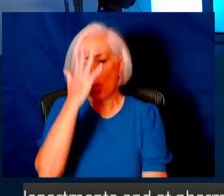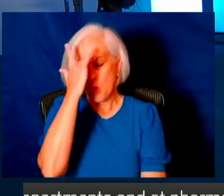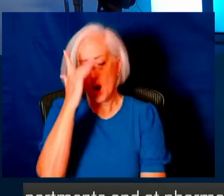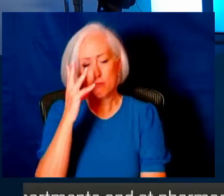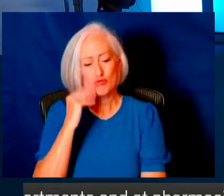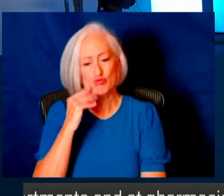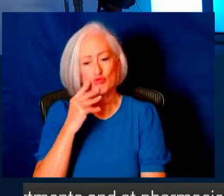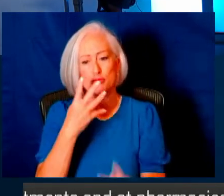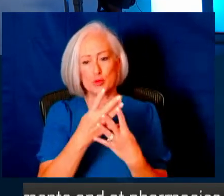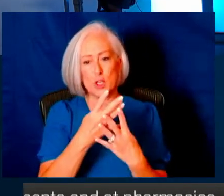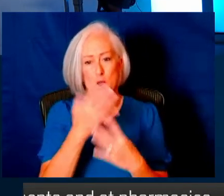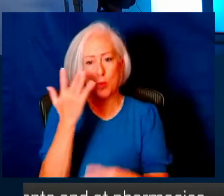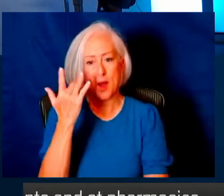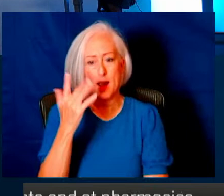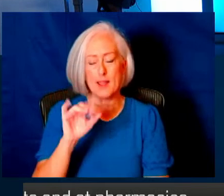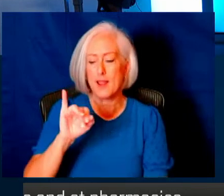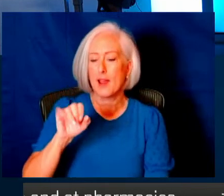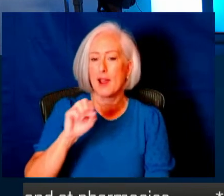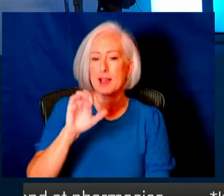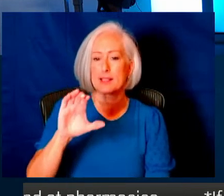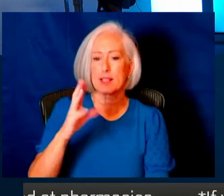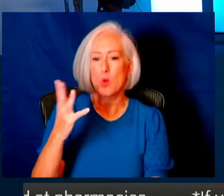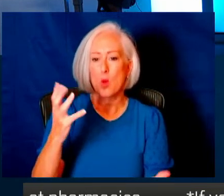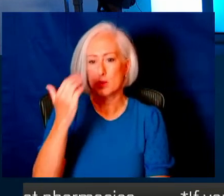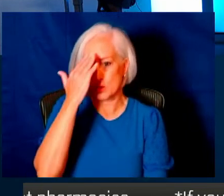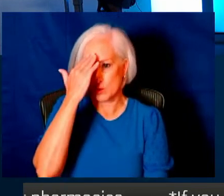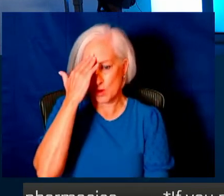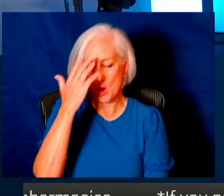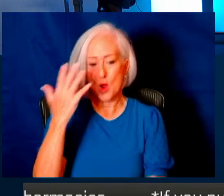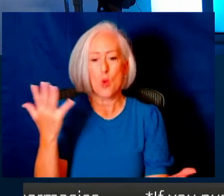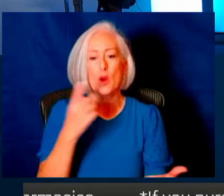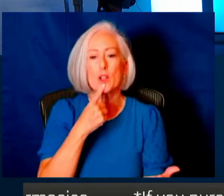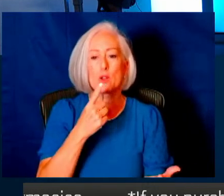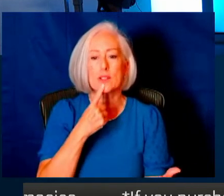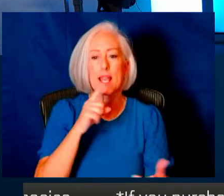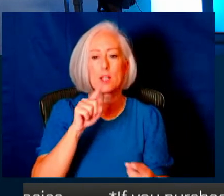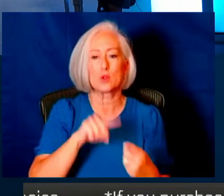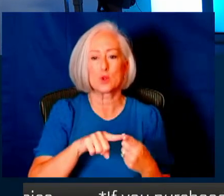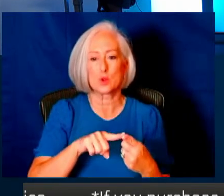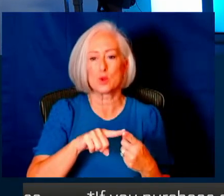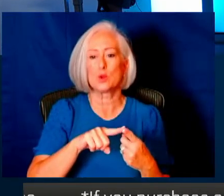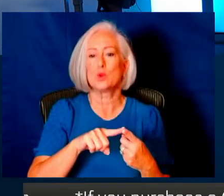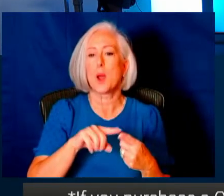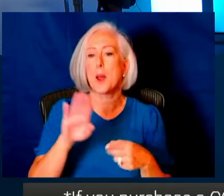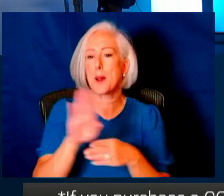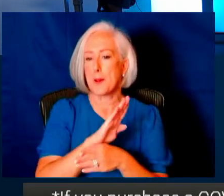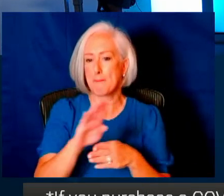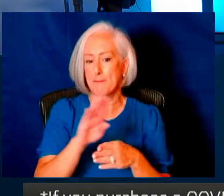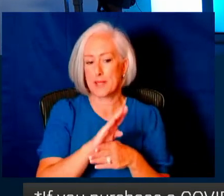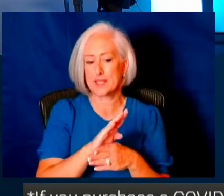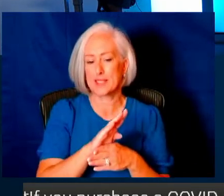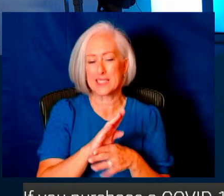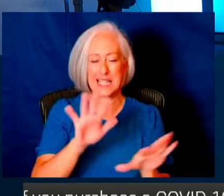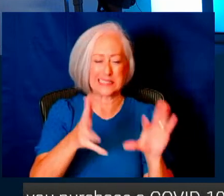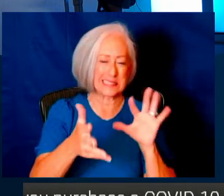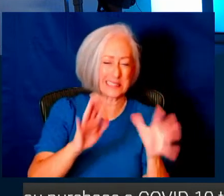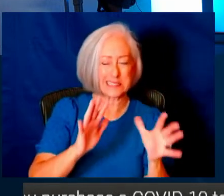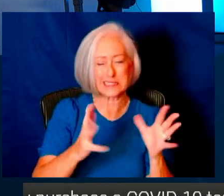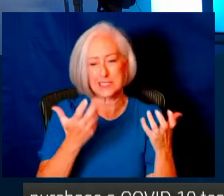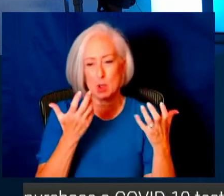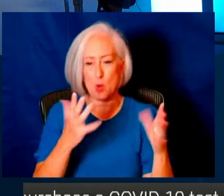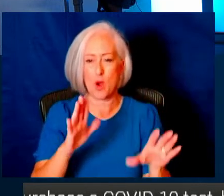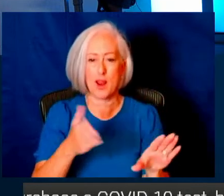but Isaac wants to know, what would you say to employers who express reluctance to hire someone with a criminal record due to